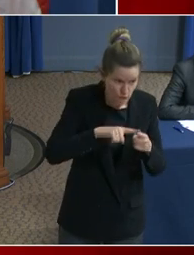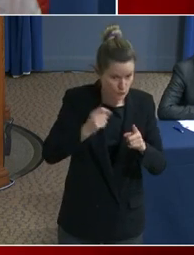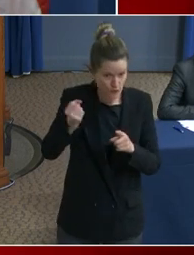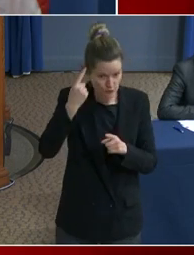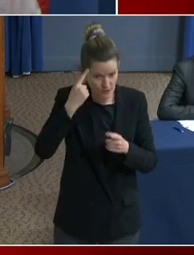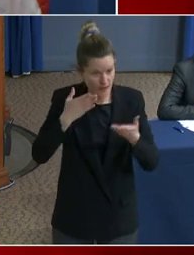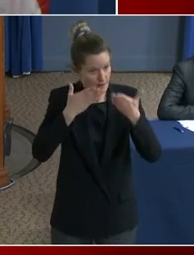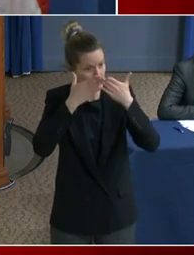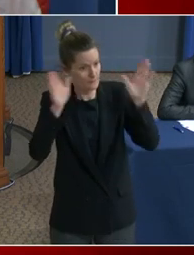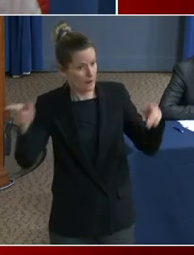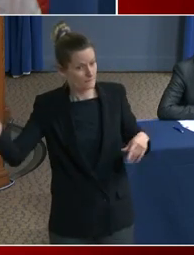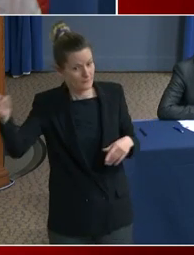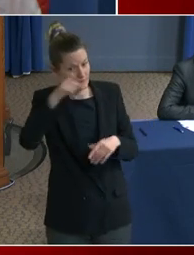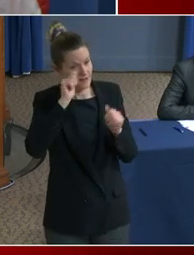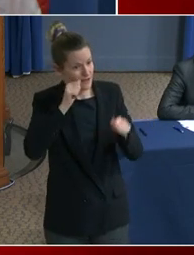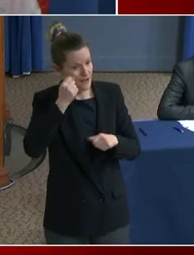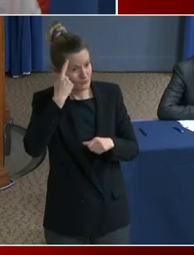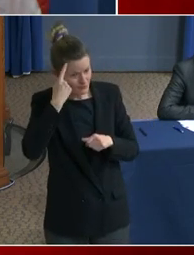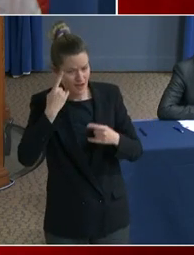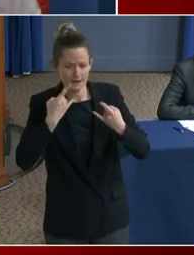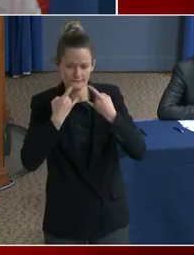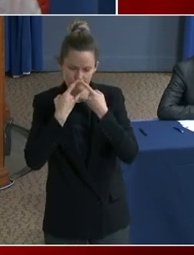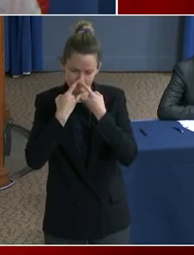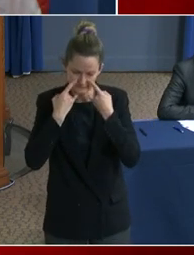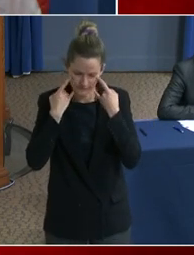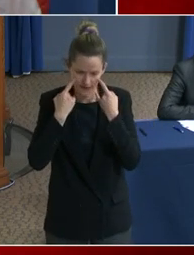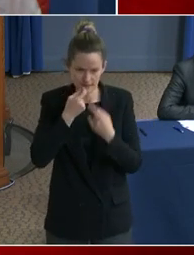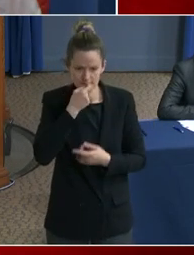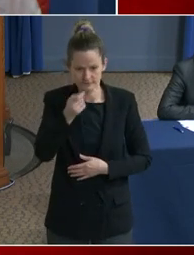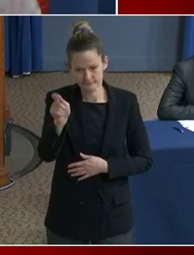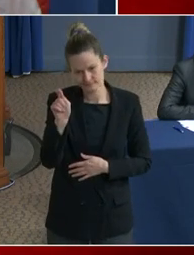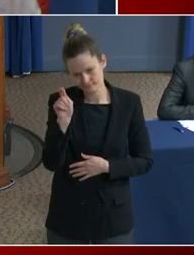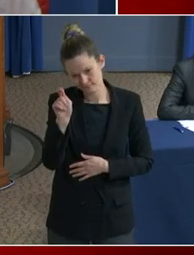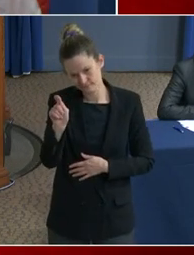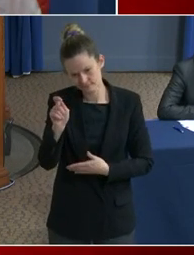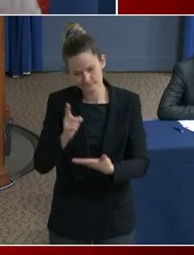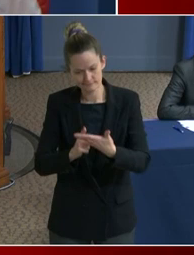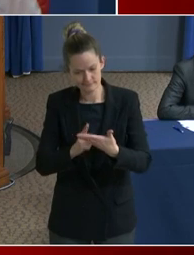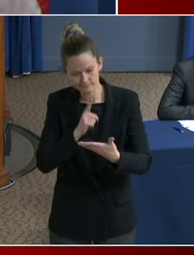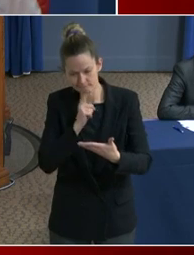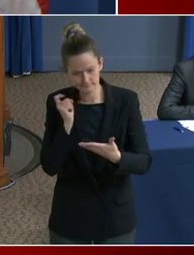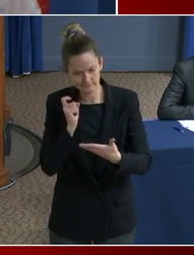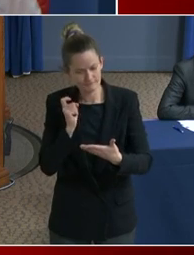to be clear what DC Health has advised.